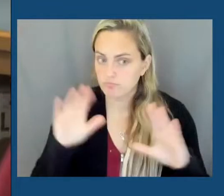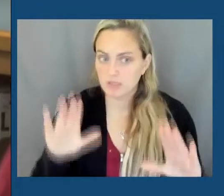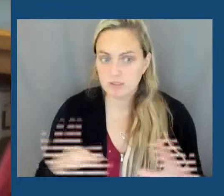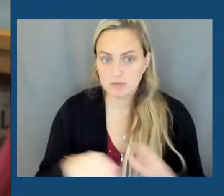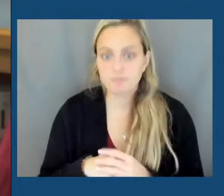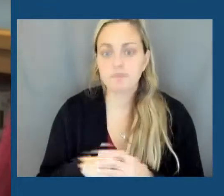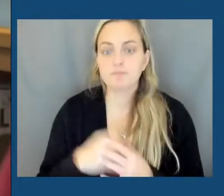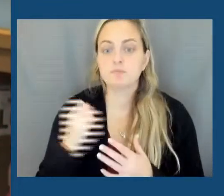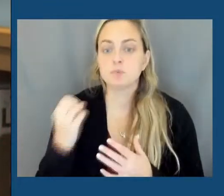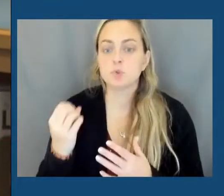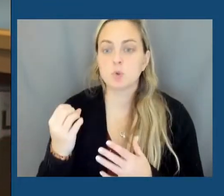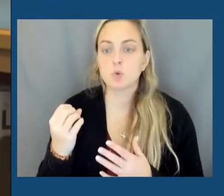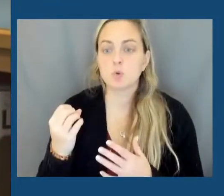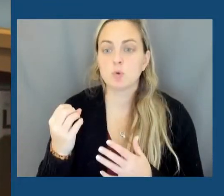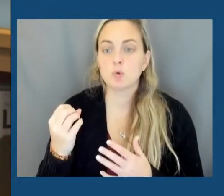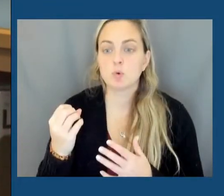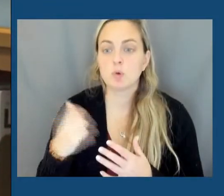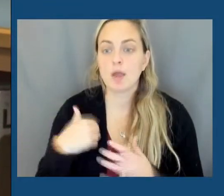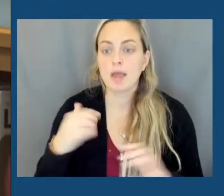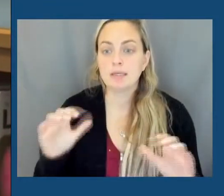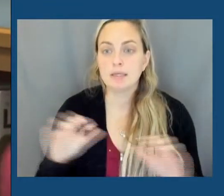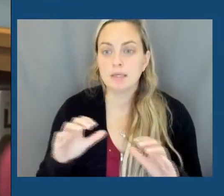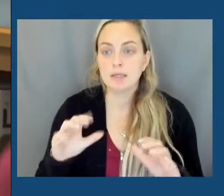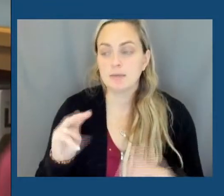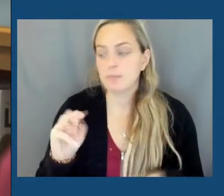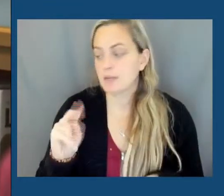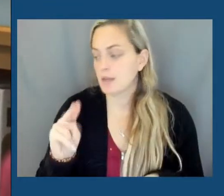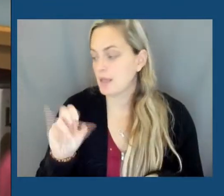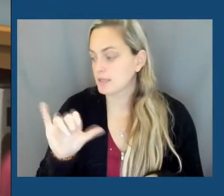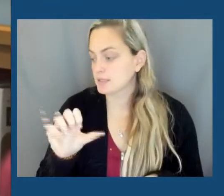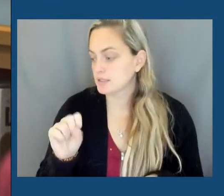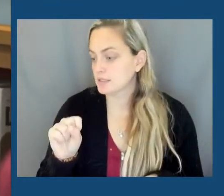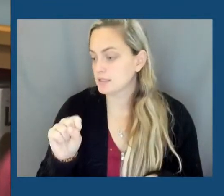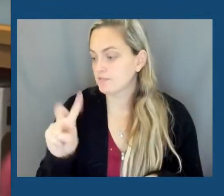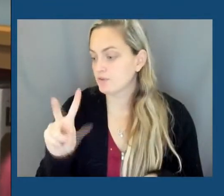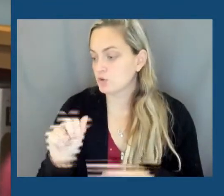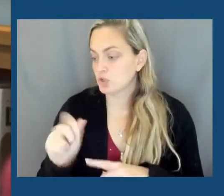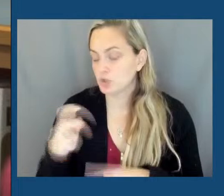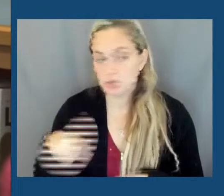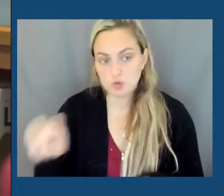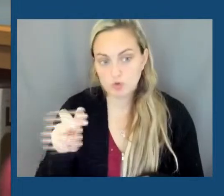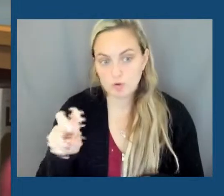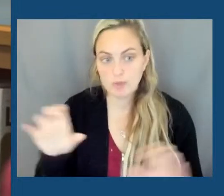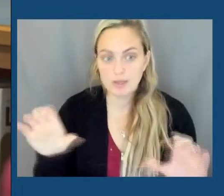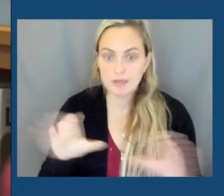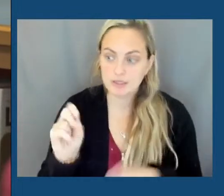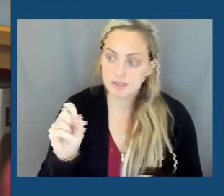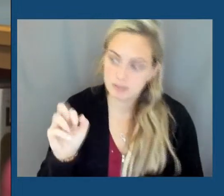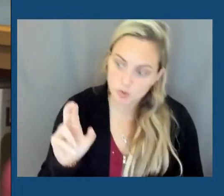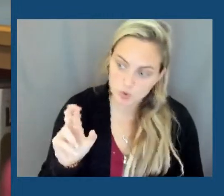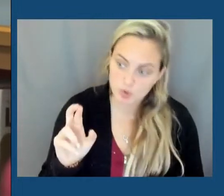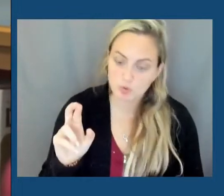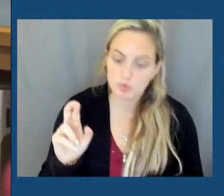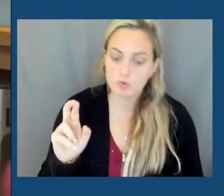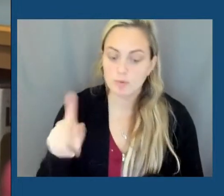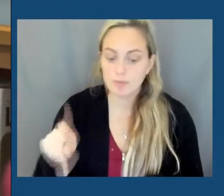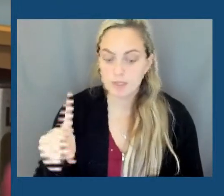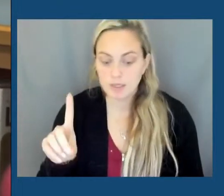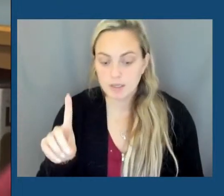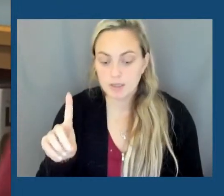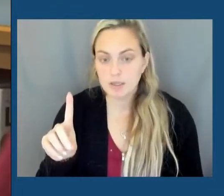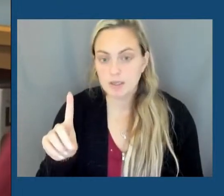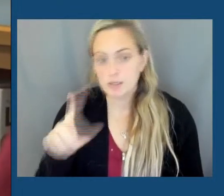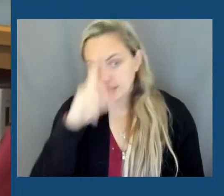So I did the Manassas, Virginia trip. I did the Syracuse PD during the